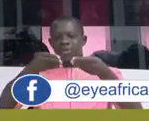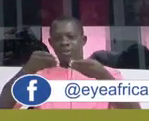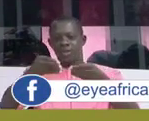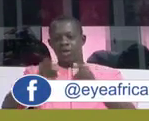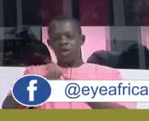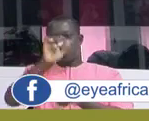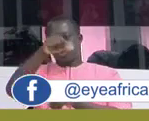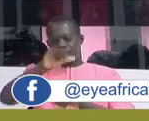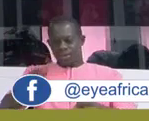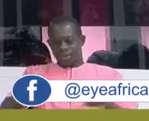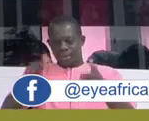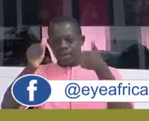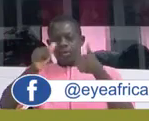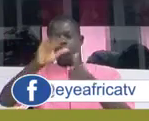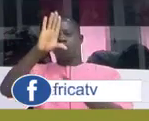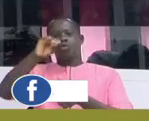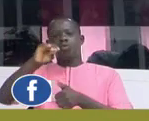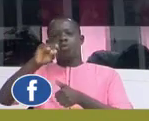yourself. do in the